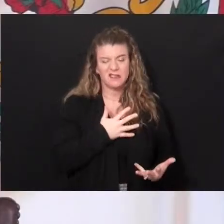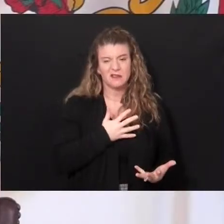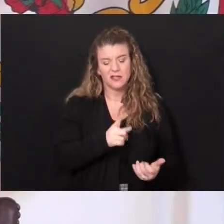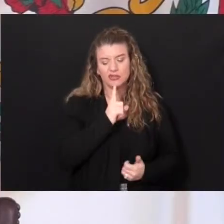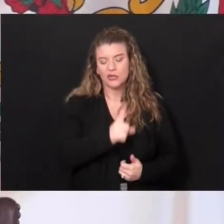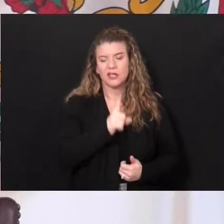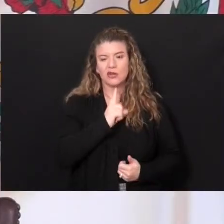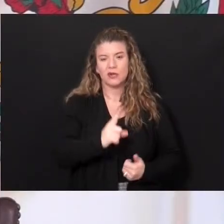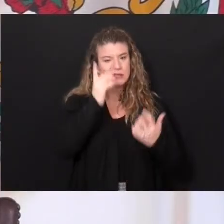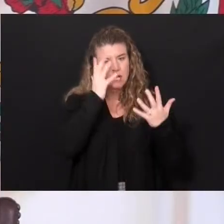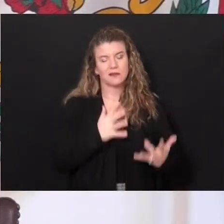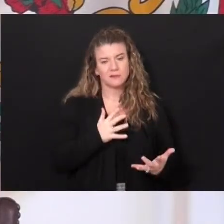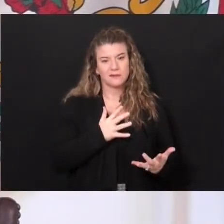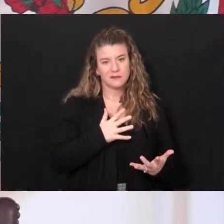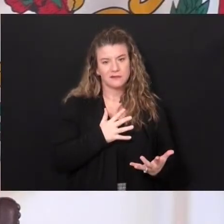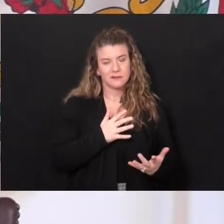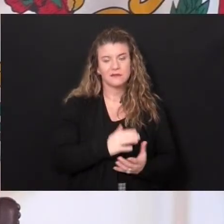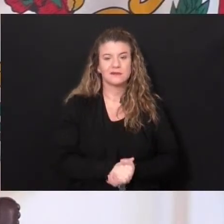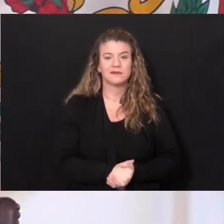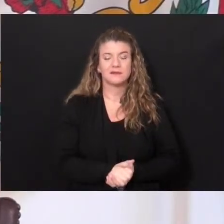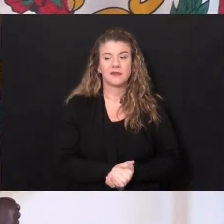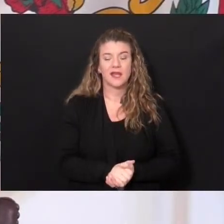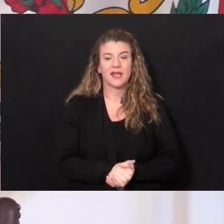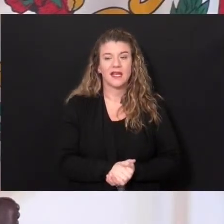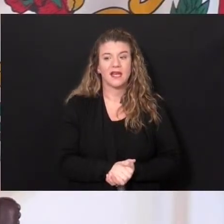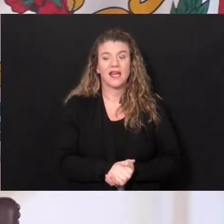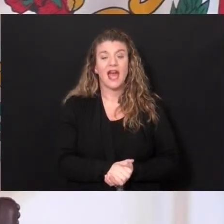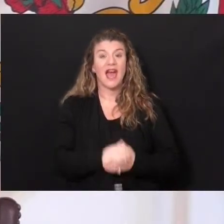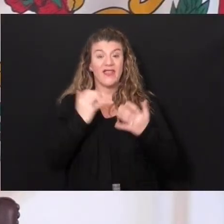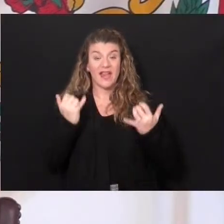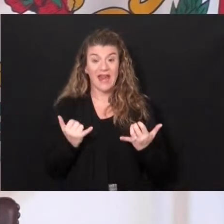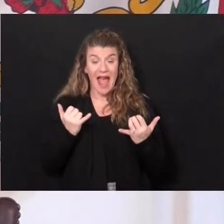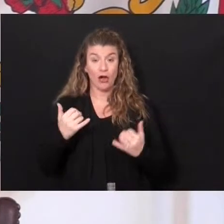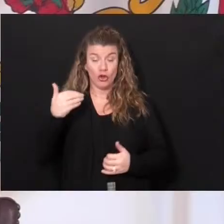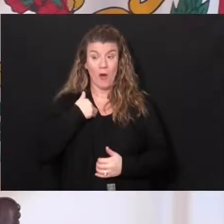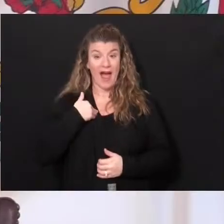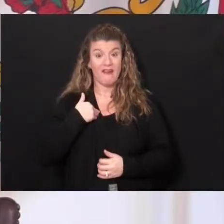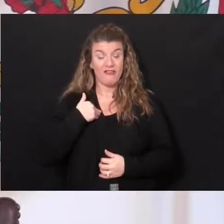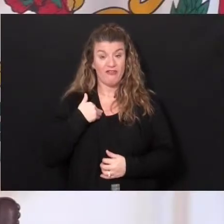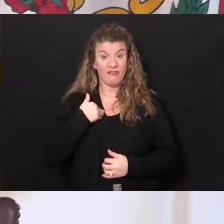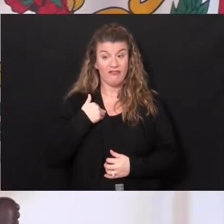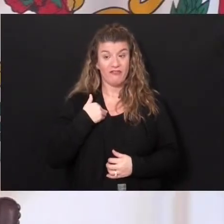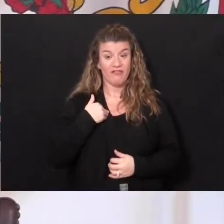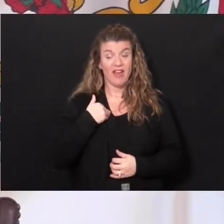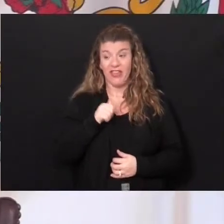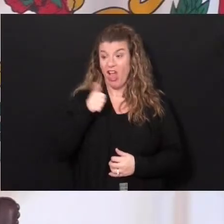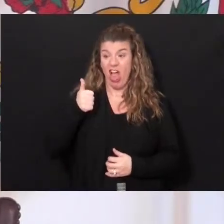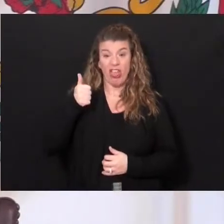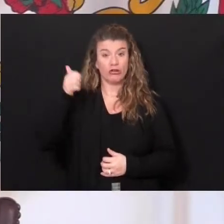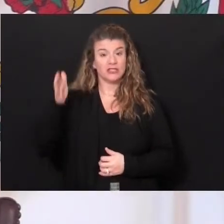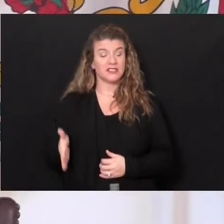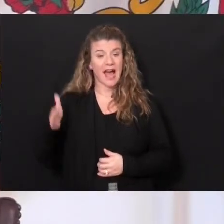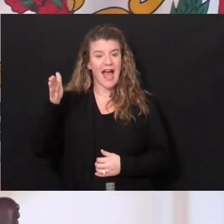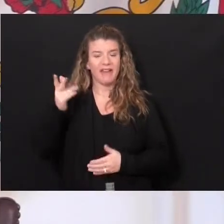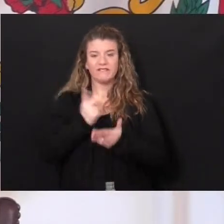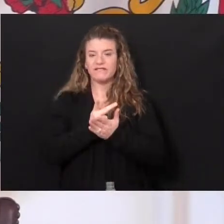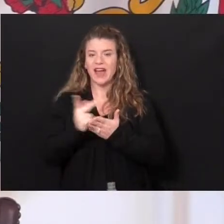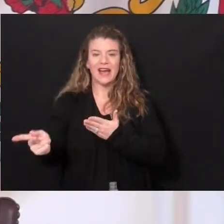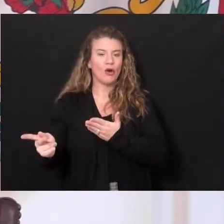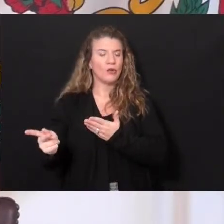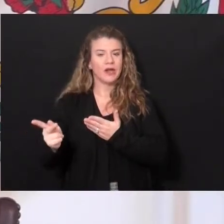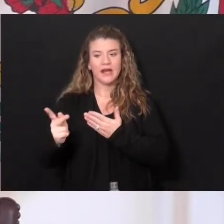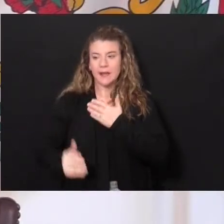really sad. And then you got people on the other side that just failed to move and wouldn't move